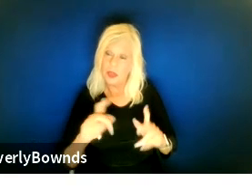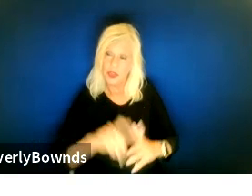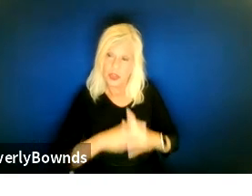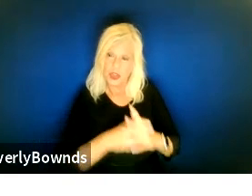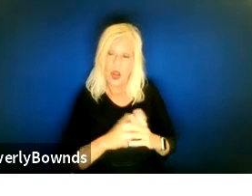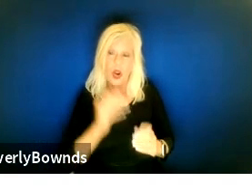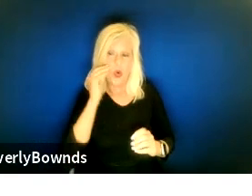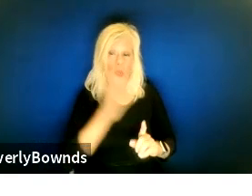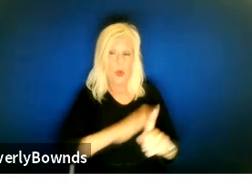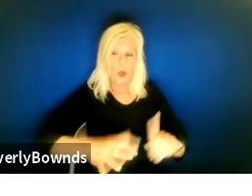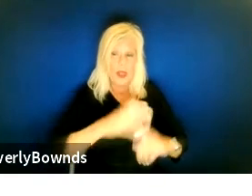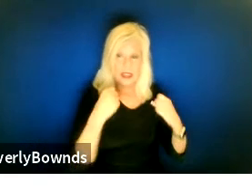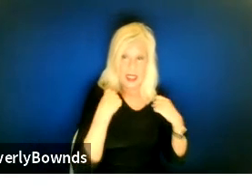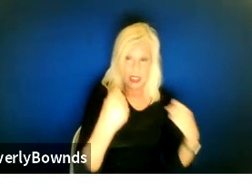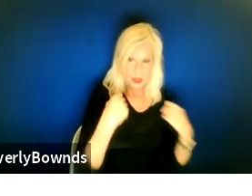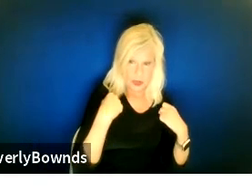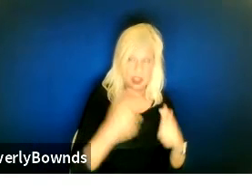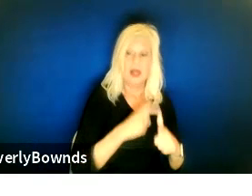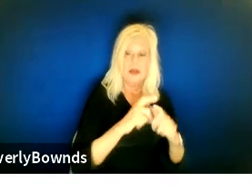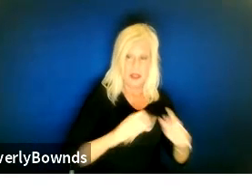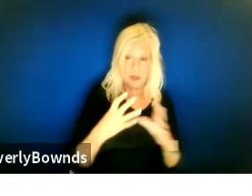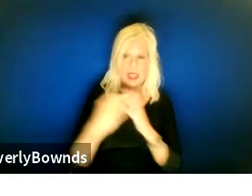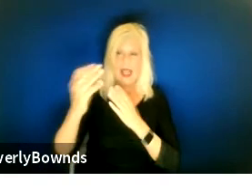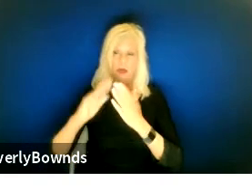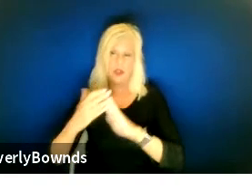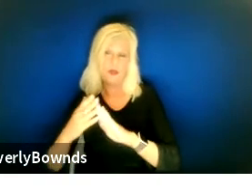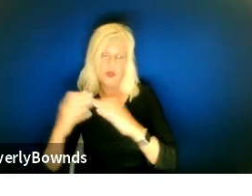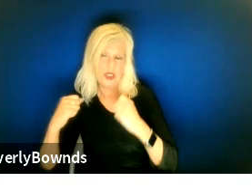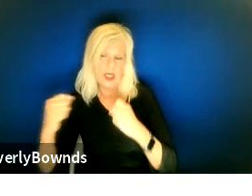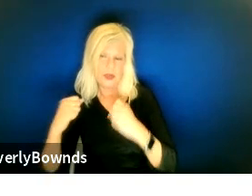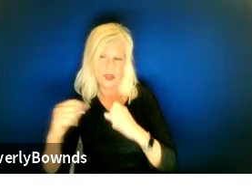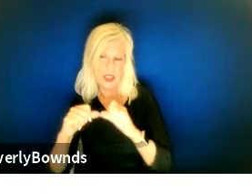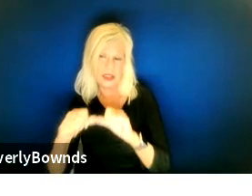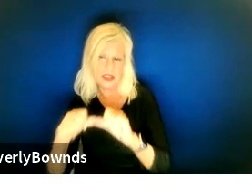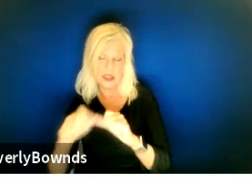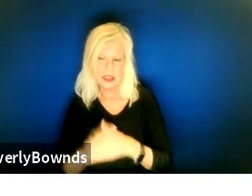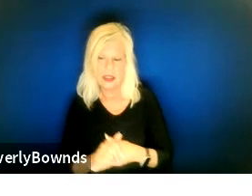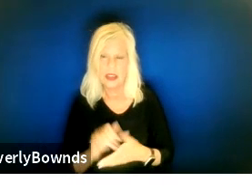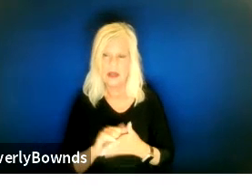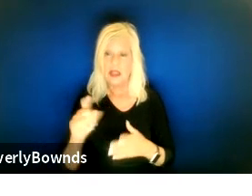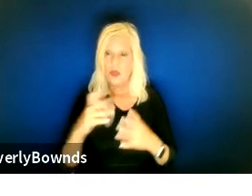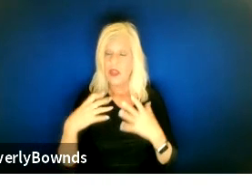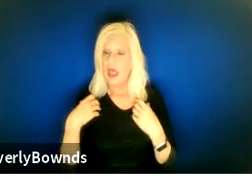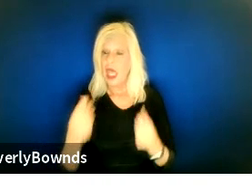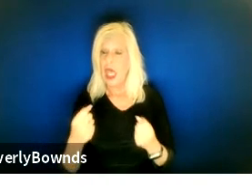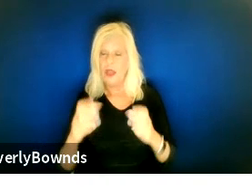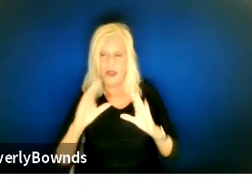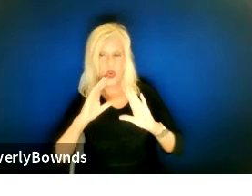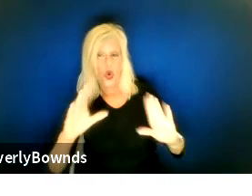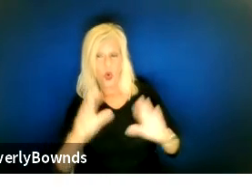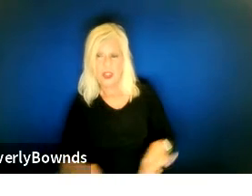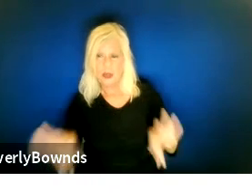before you can really enable them to go out into the community. And this is where the health coach plays a very critical